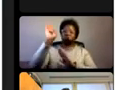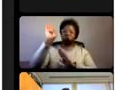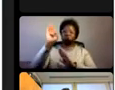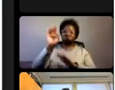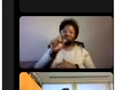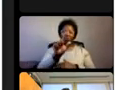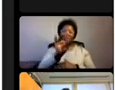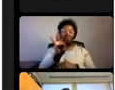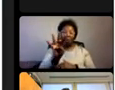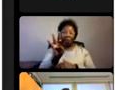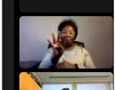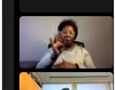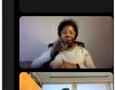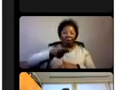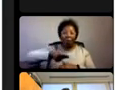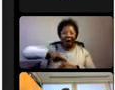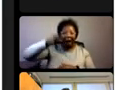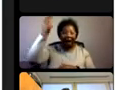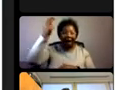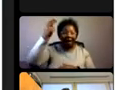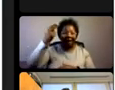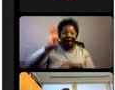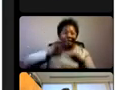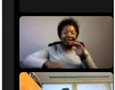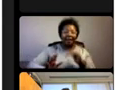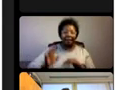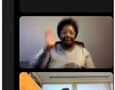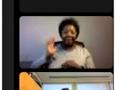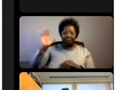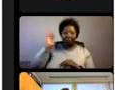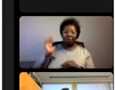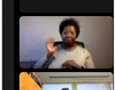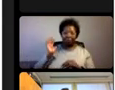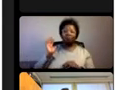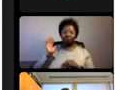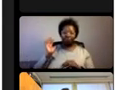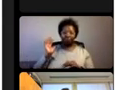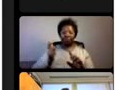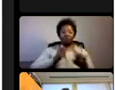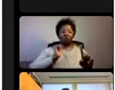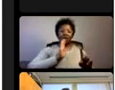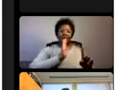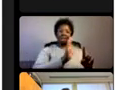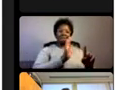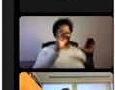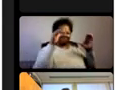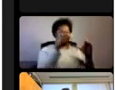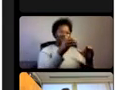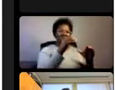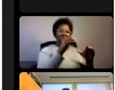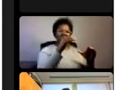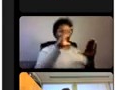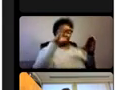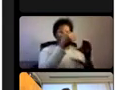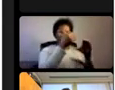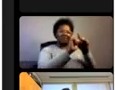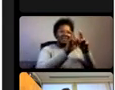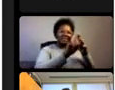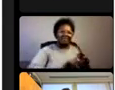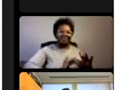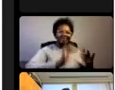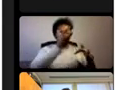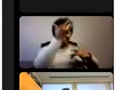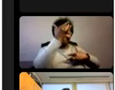month ago. So very high case rates. Now, from an epidemiologic point of view, in the past, we've